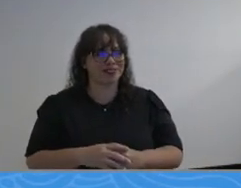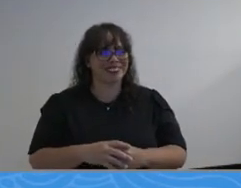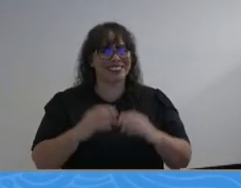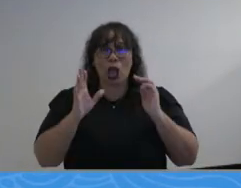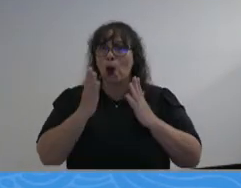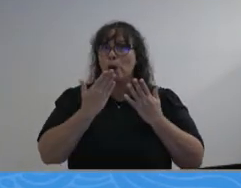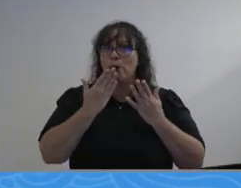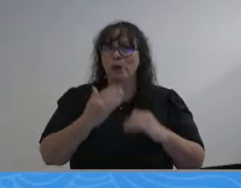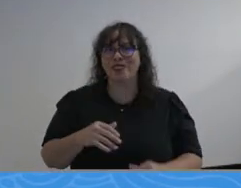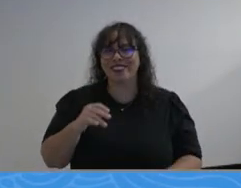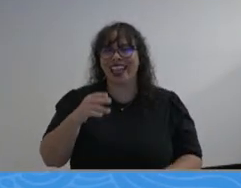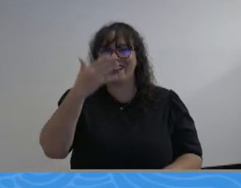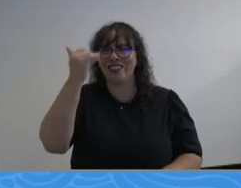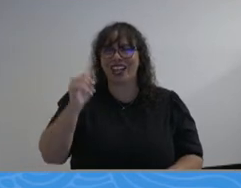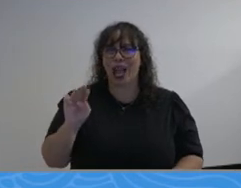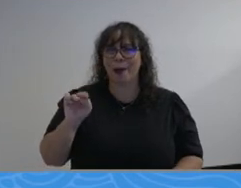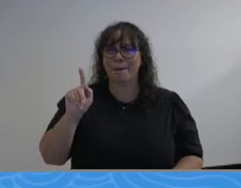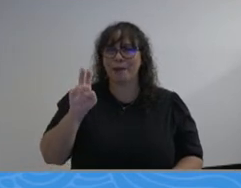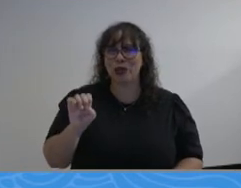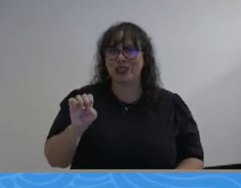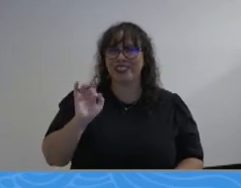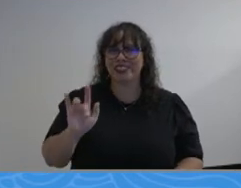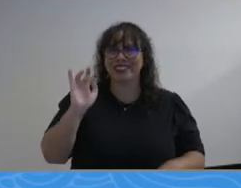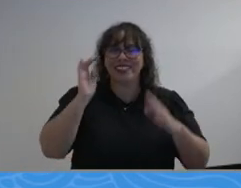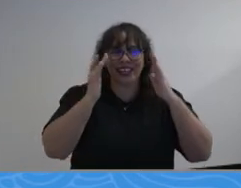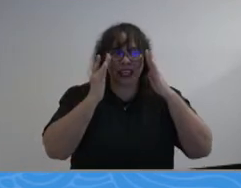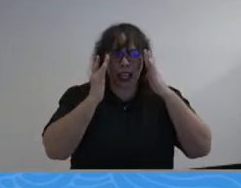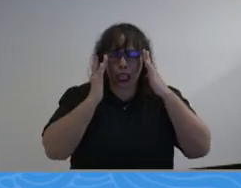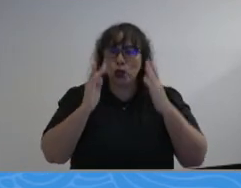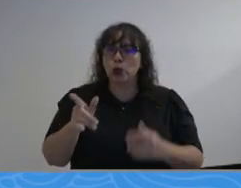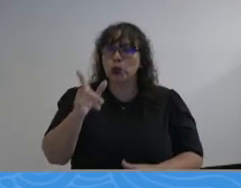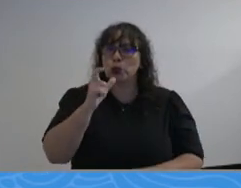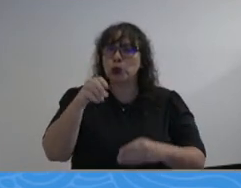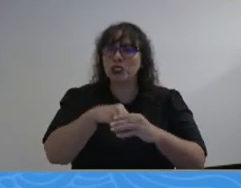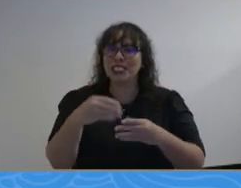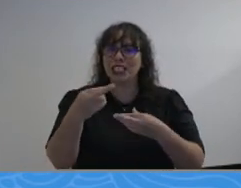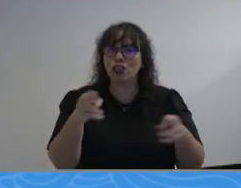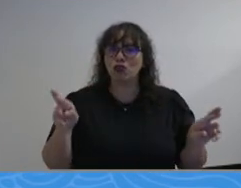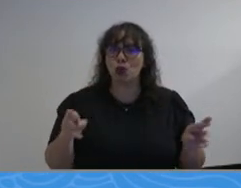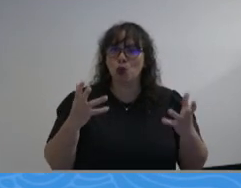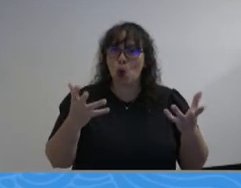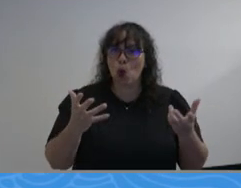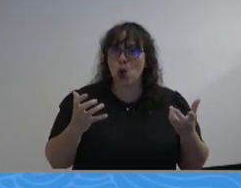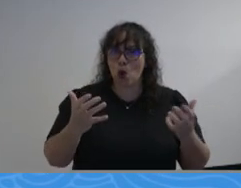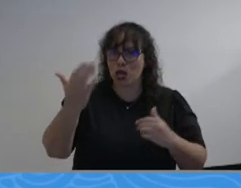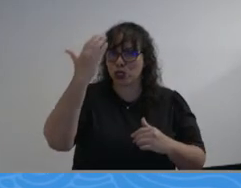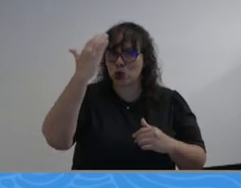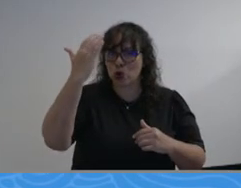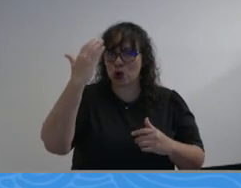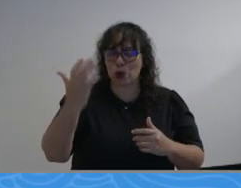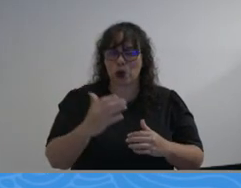Oops, forgot the mute button. All right, we just want to know who's in the room. So we want to know,